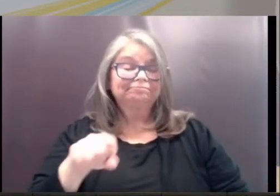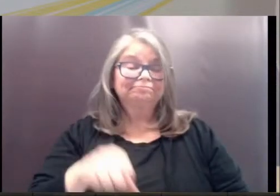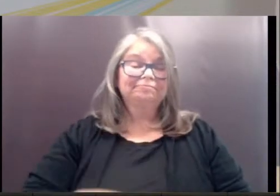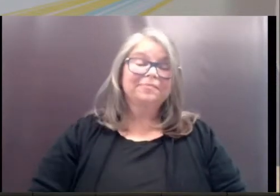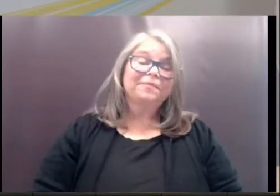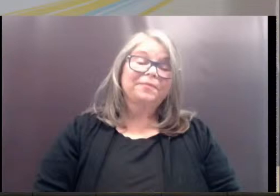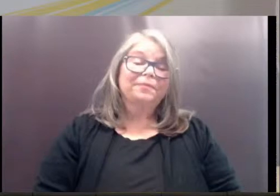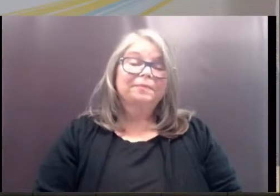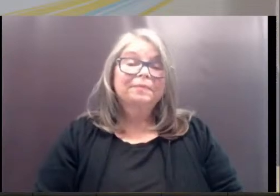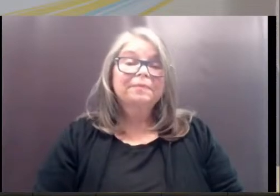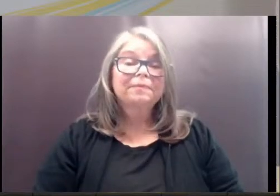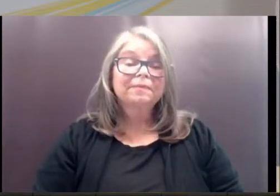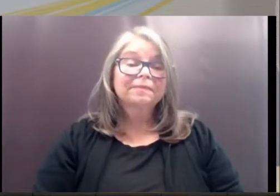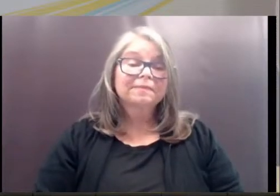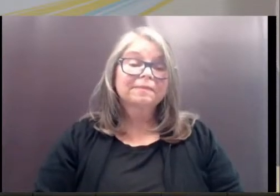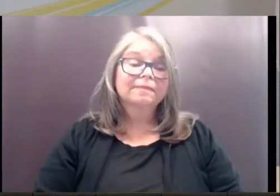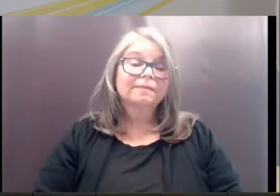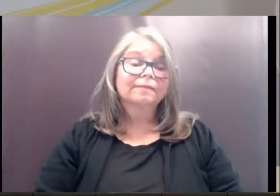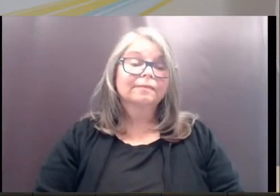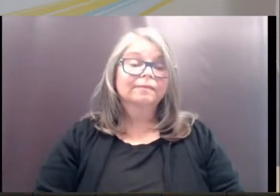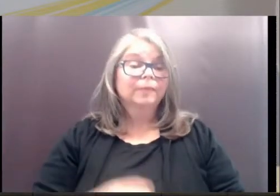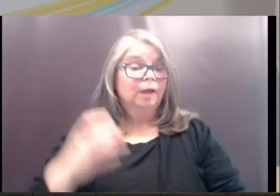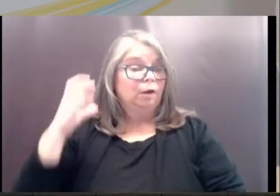Gabrielle, Radio-Canada.